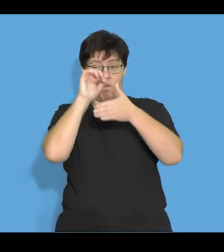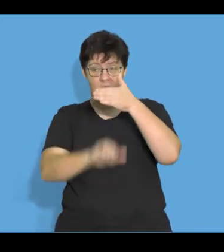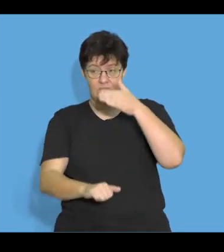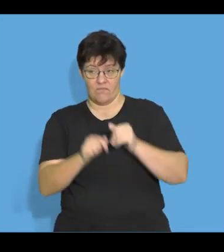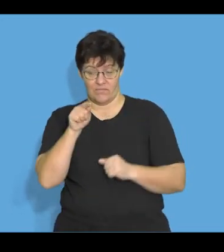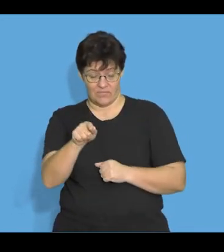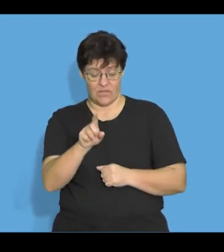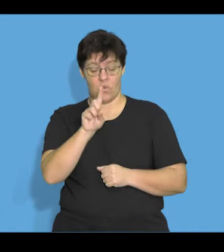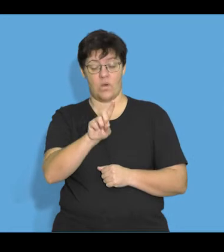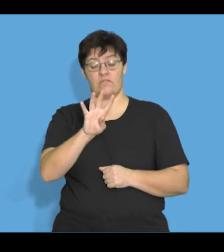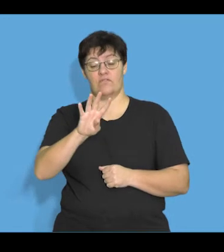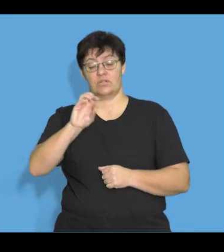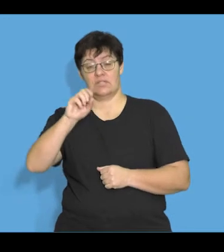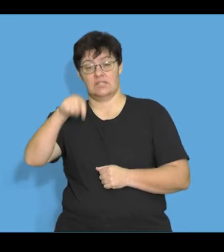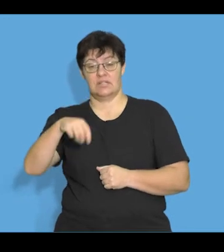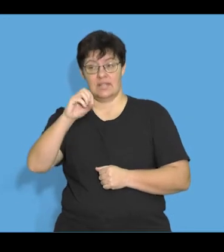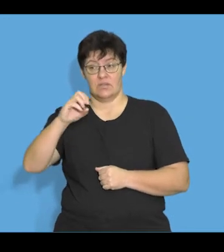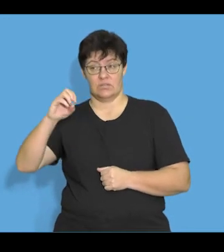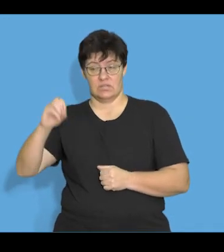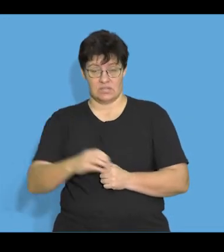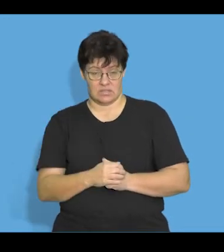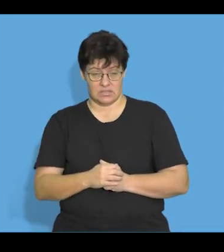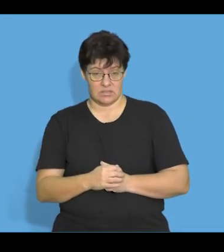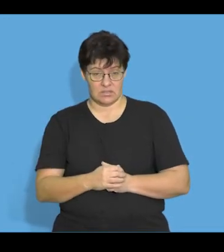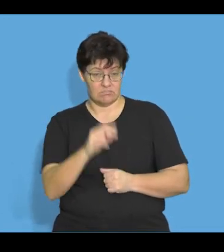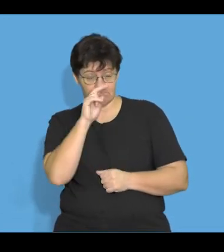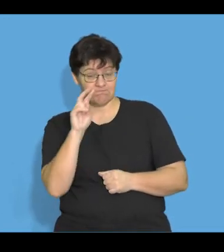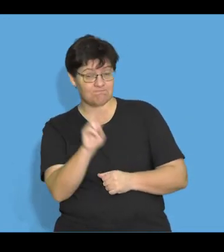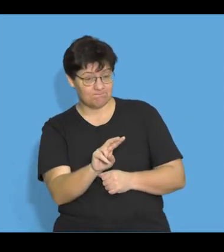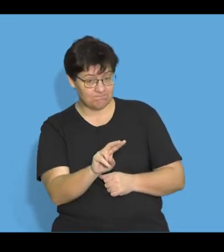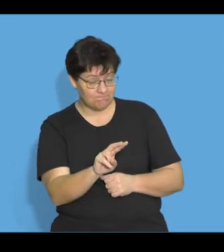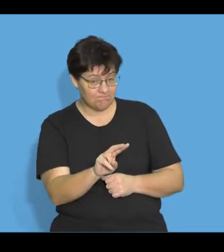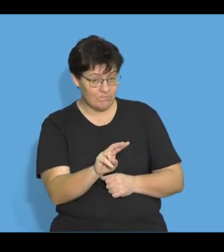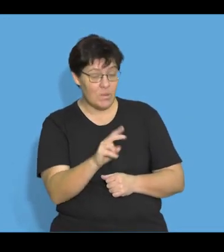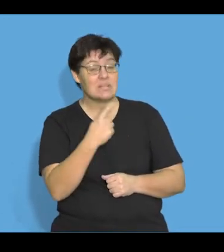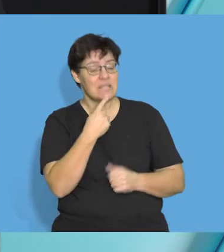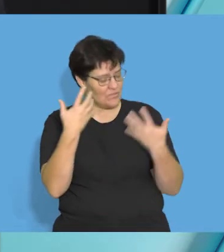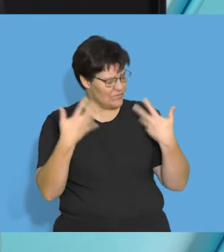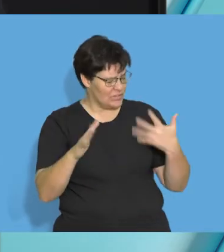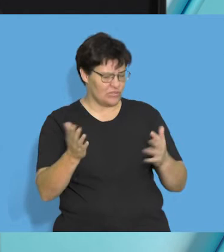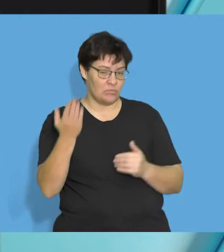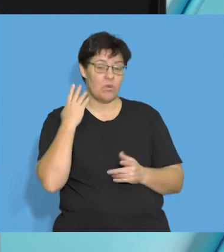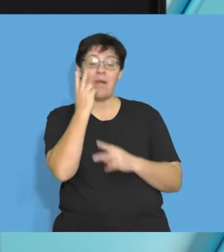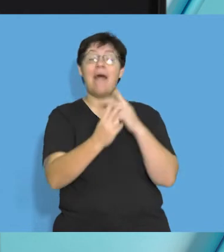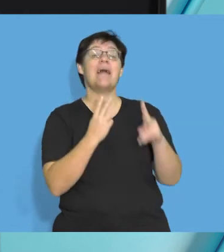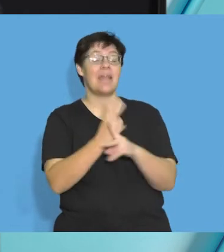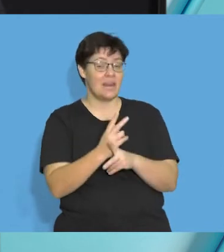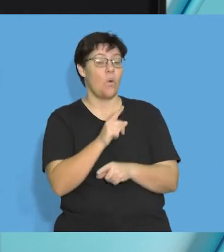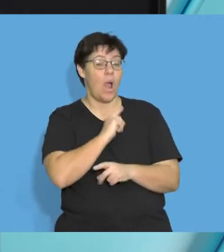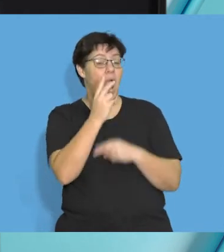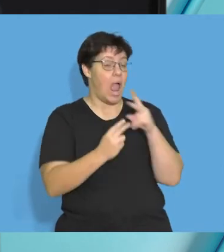of 140,000 Rand. And notice, we've said this before and we're repeating it because repetition